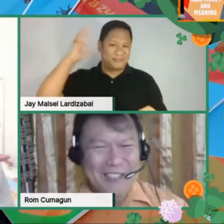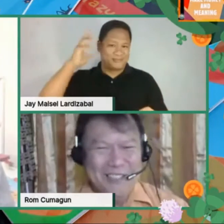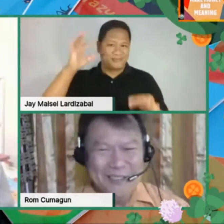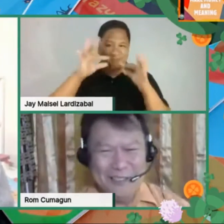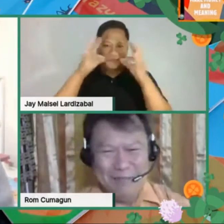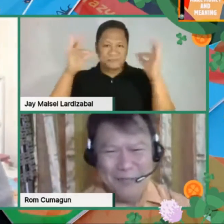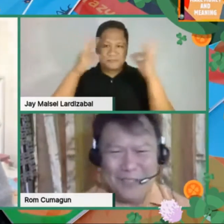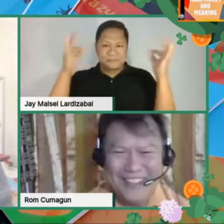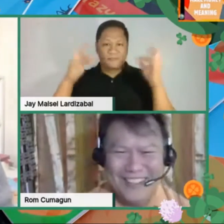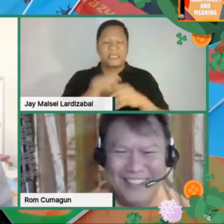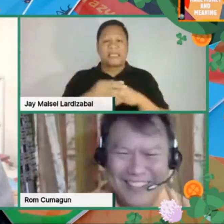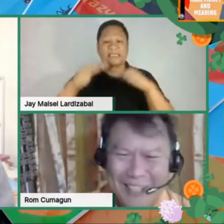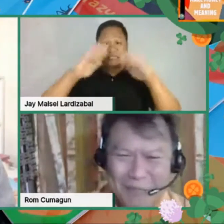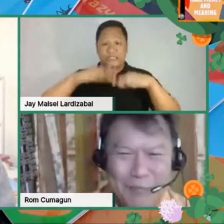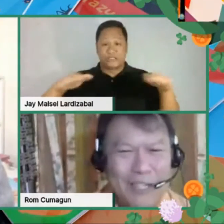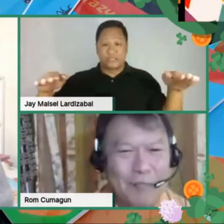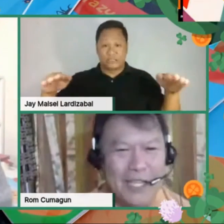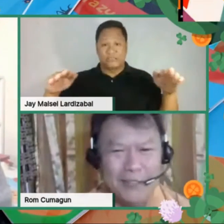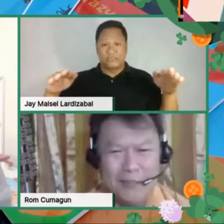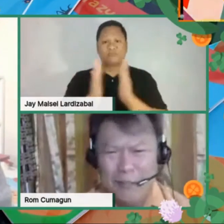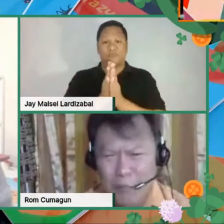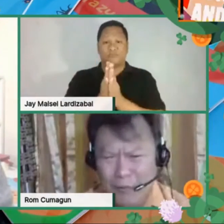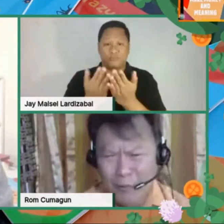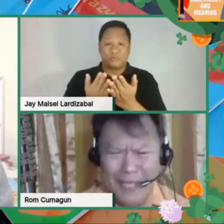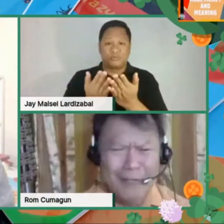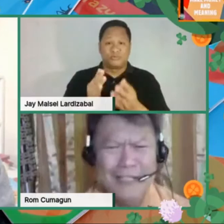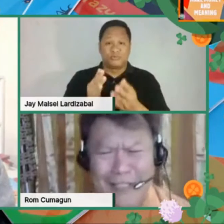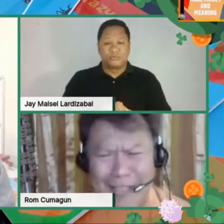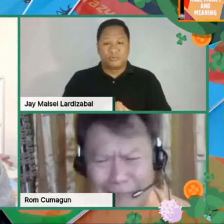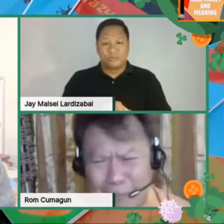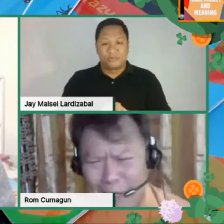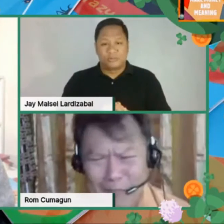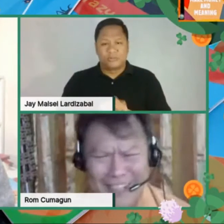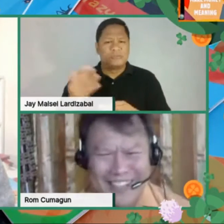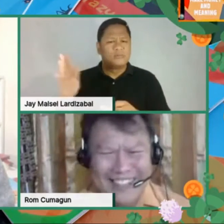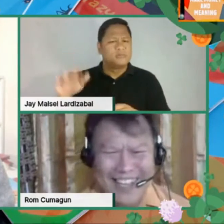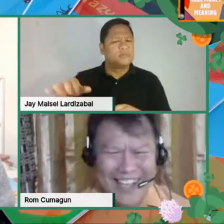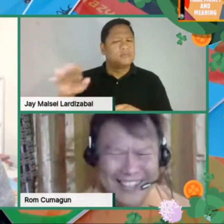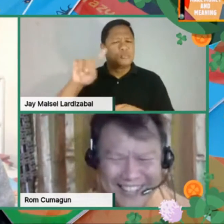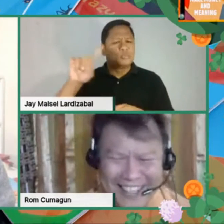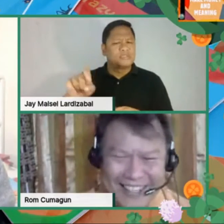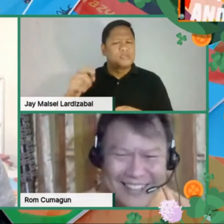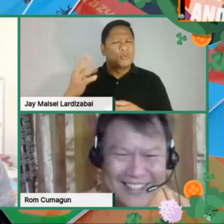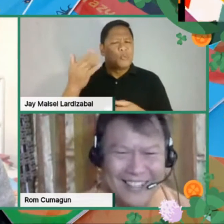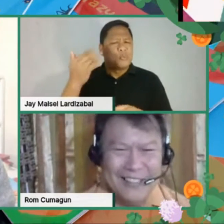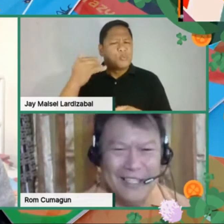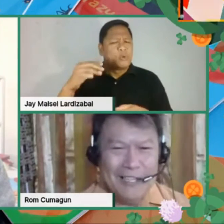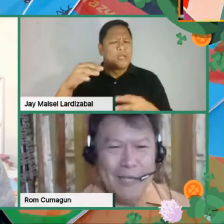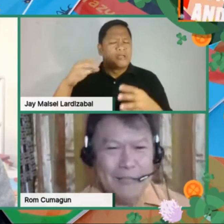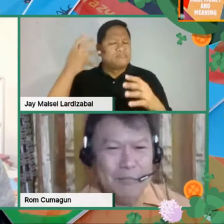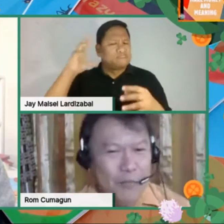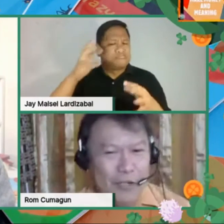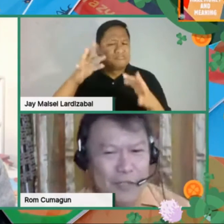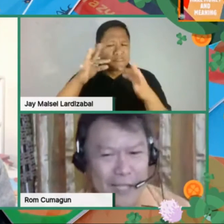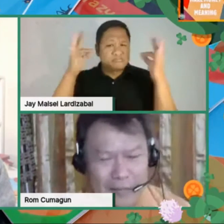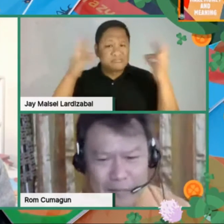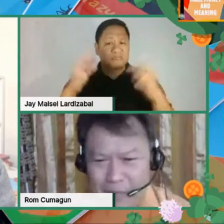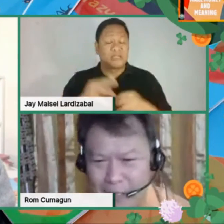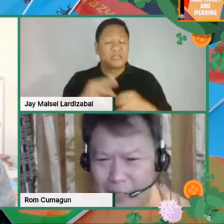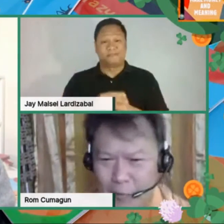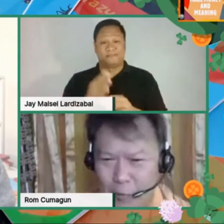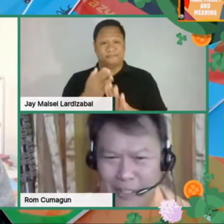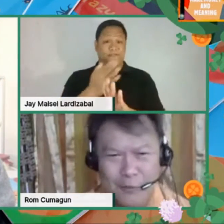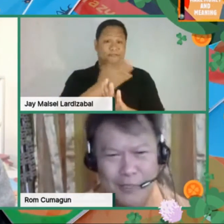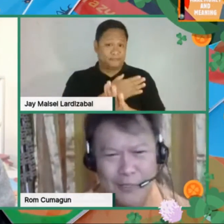It's a children's book. People Yeah. have been asking me, why Crazy Cat? Why my Crazy Cat? Yes. But before that,